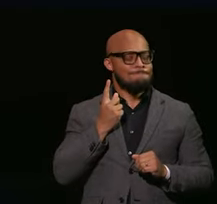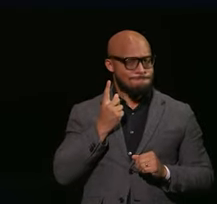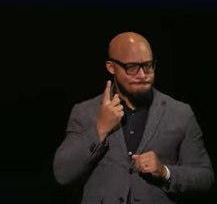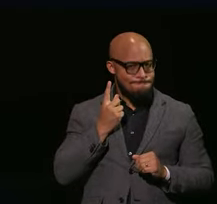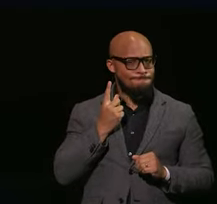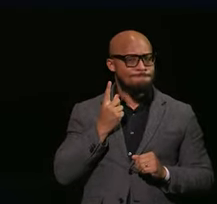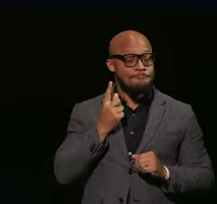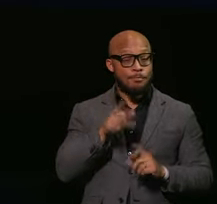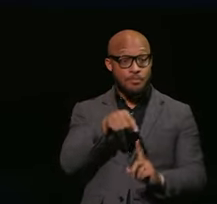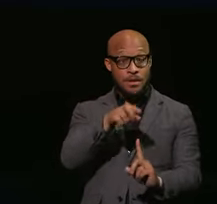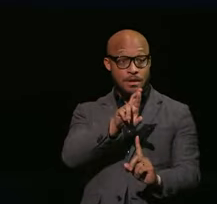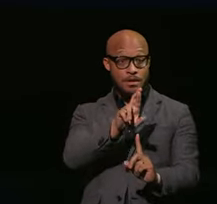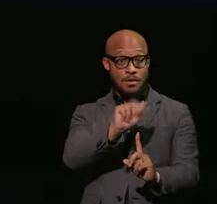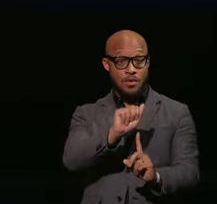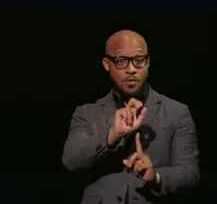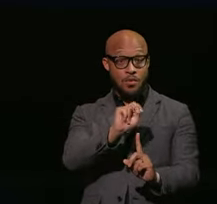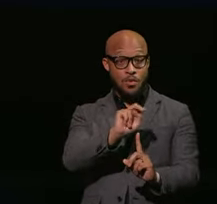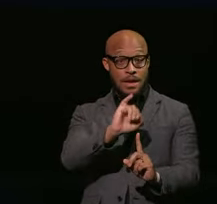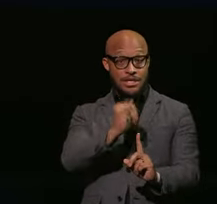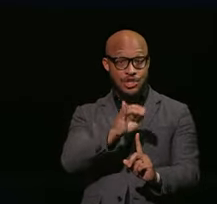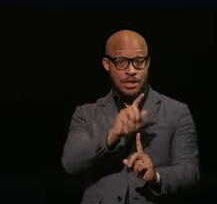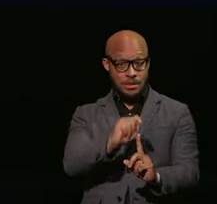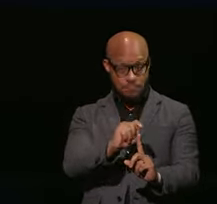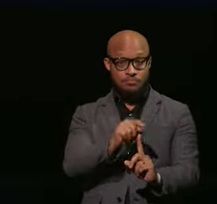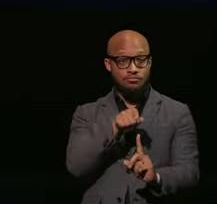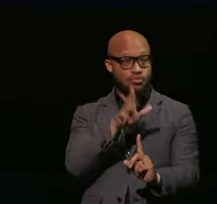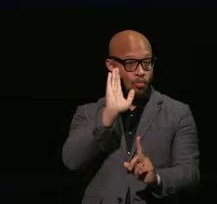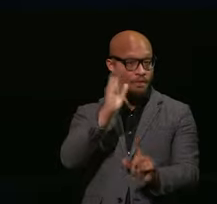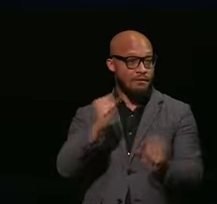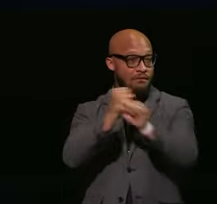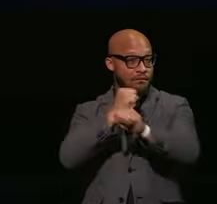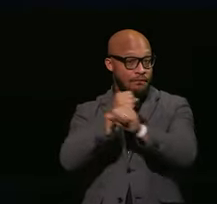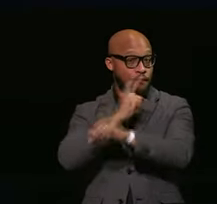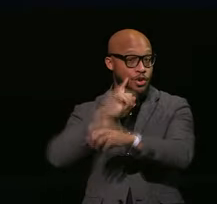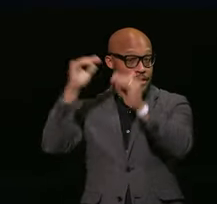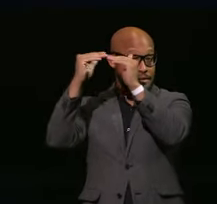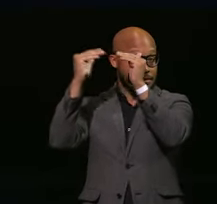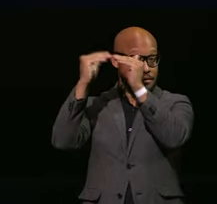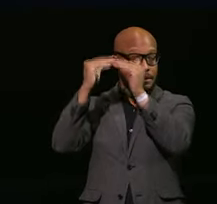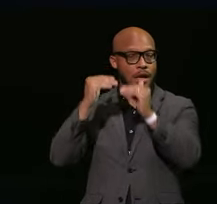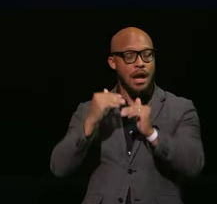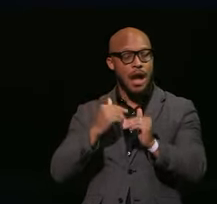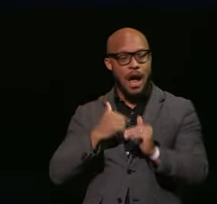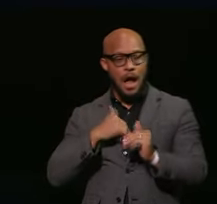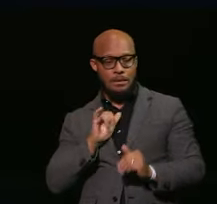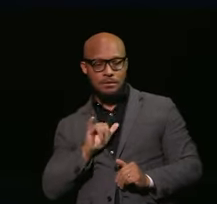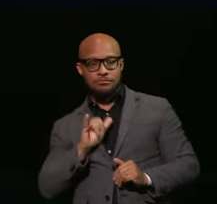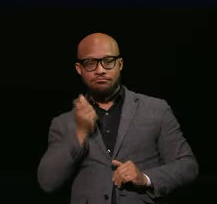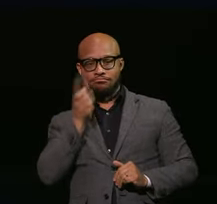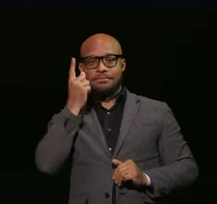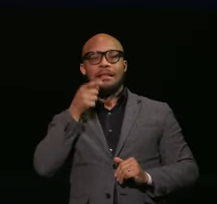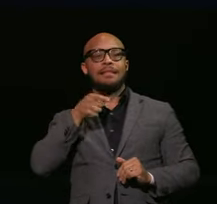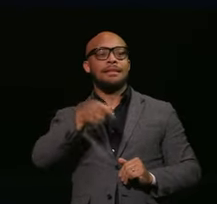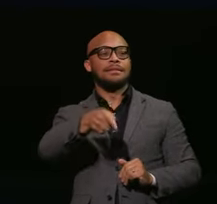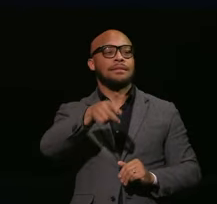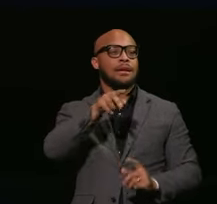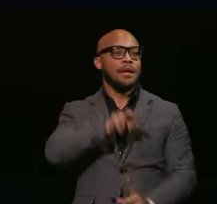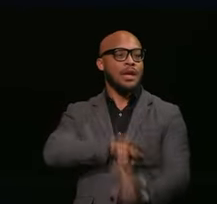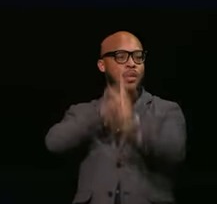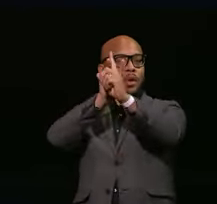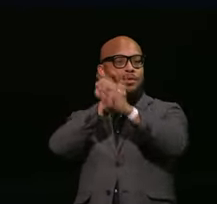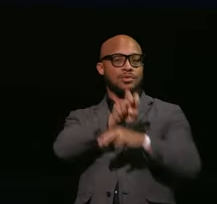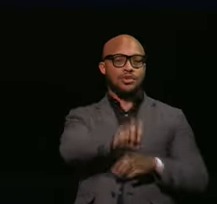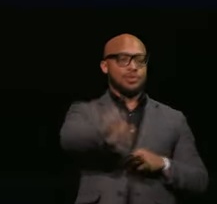that Ranjit was going to pursue justice, it became really clear to me that what this was a hero's journey. And